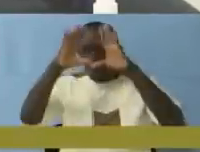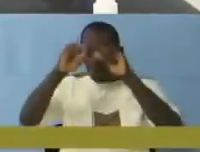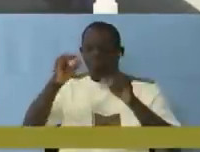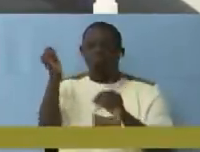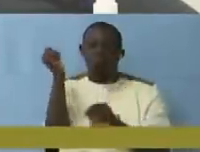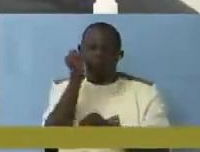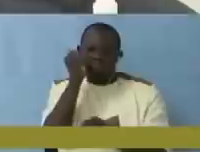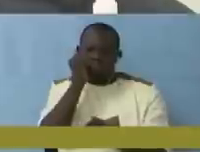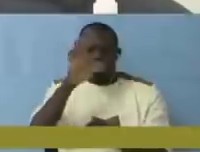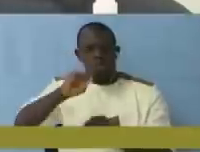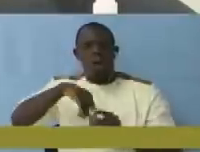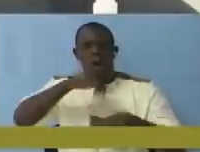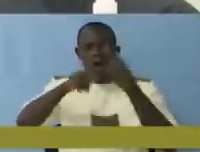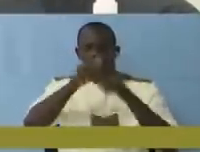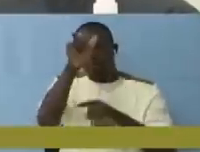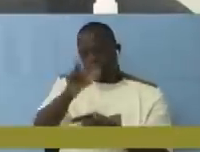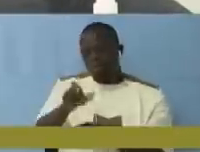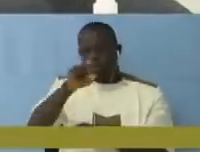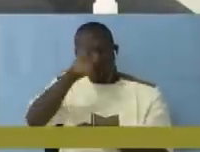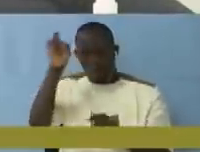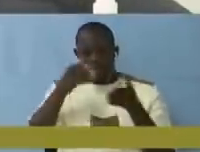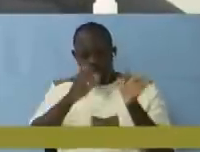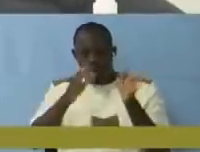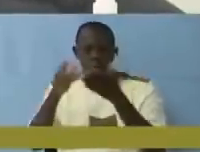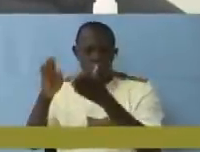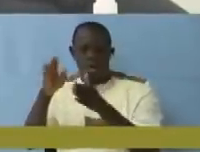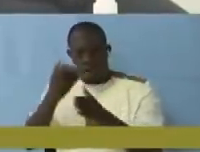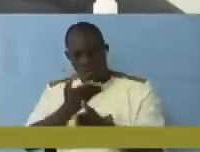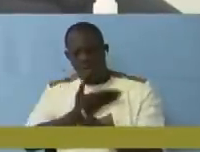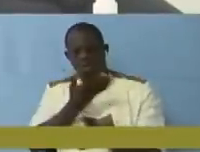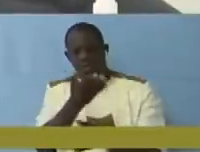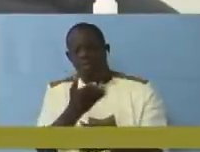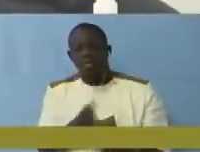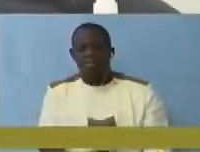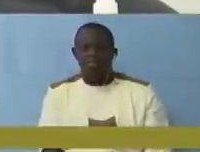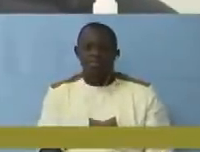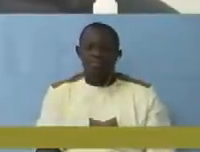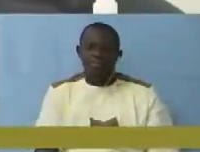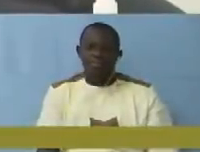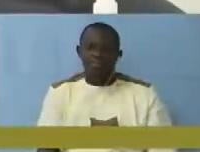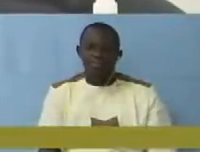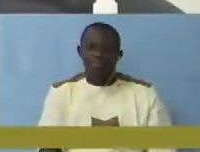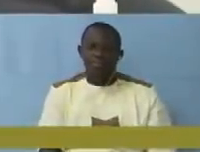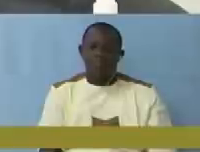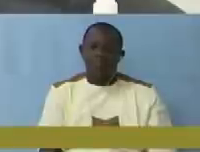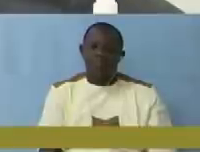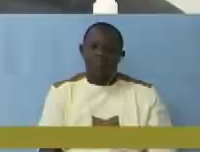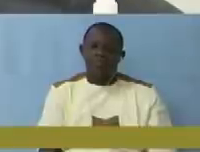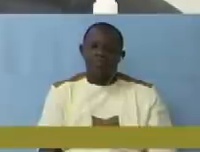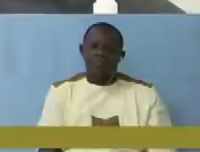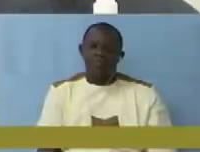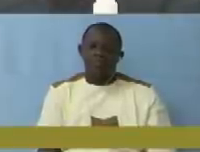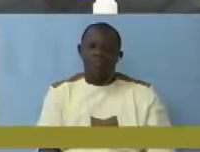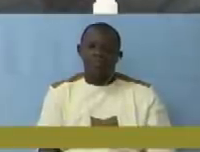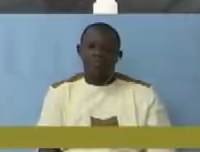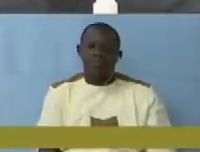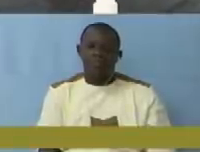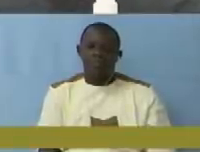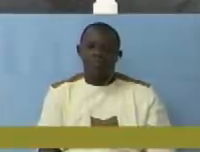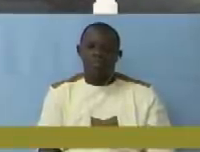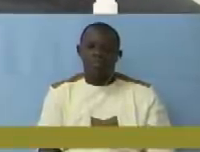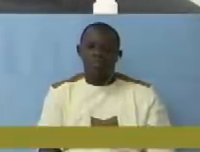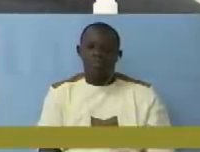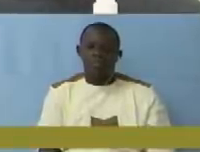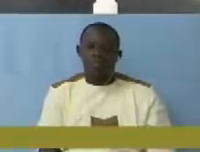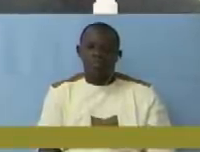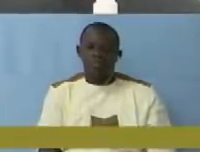Hanna tala aselma bunda lori no soto. Memmarta do ko lalla no bundala. Woto memmarta do ko fo lanya la admin